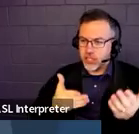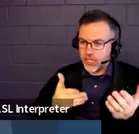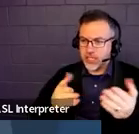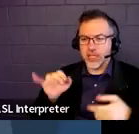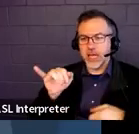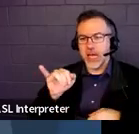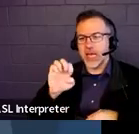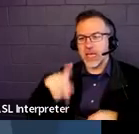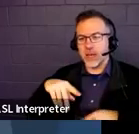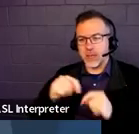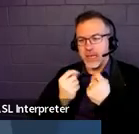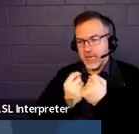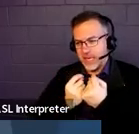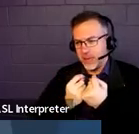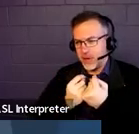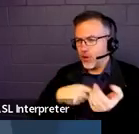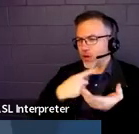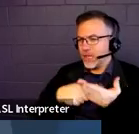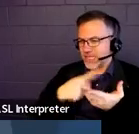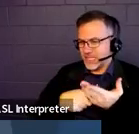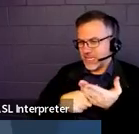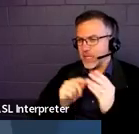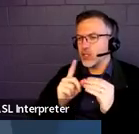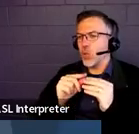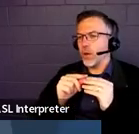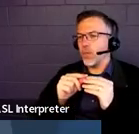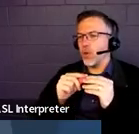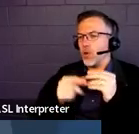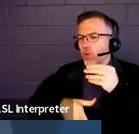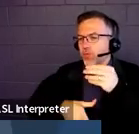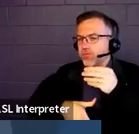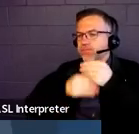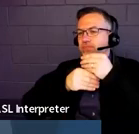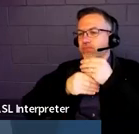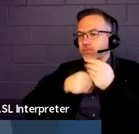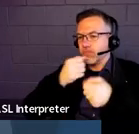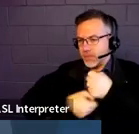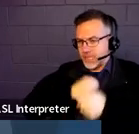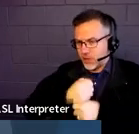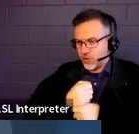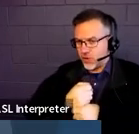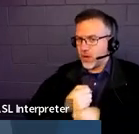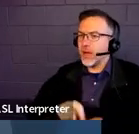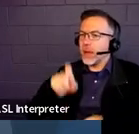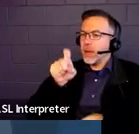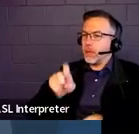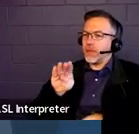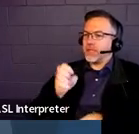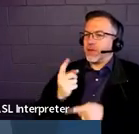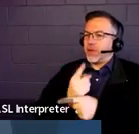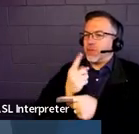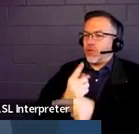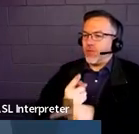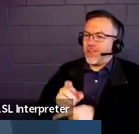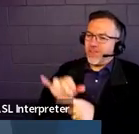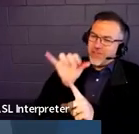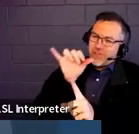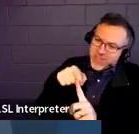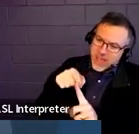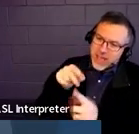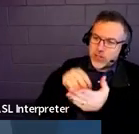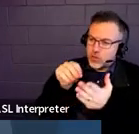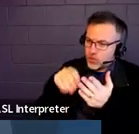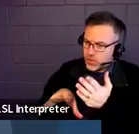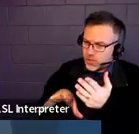to talk about that additional year. It has to be appropriate for that particular student. And you cannot use the